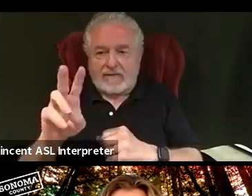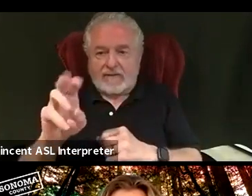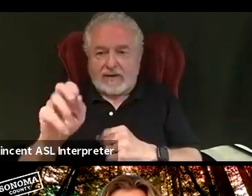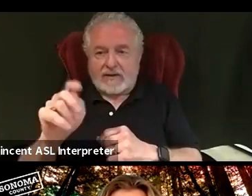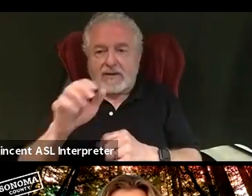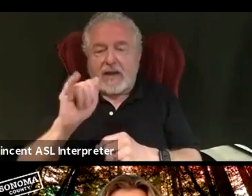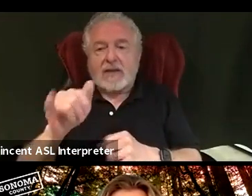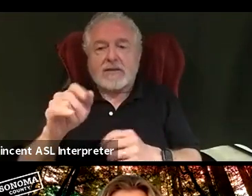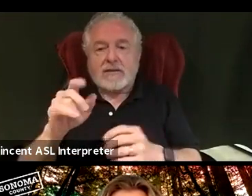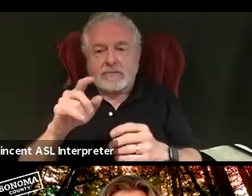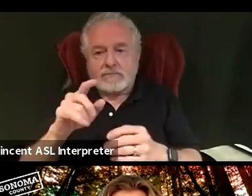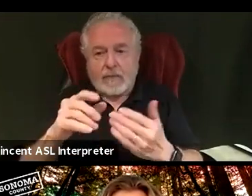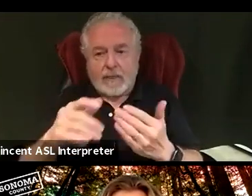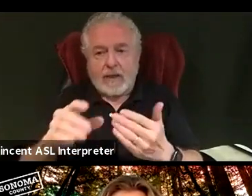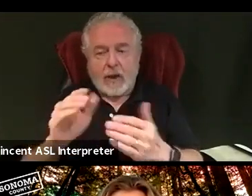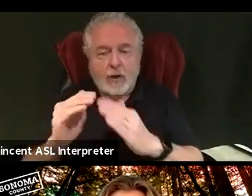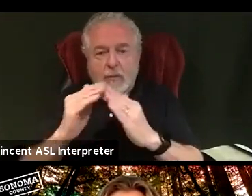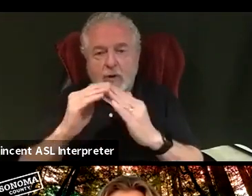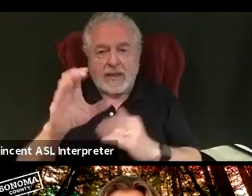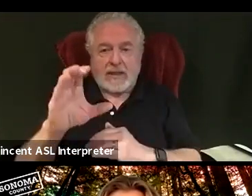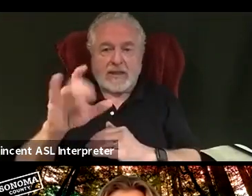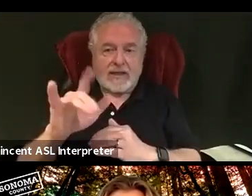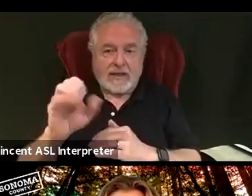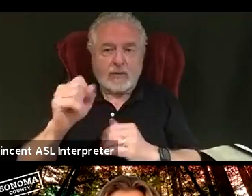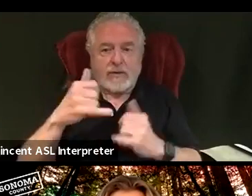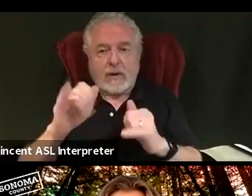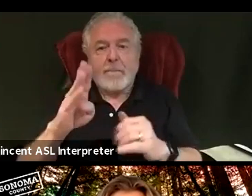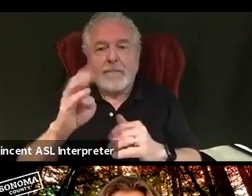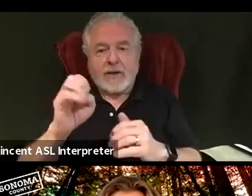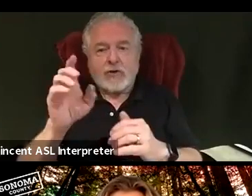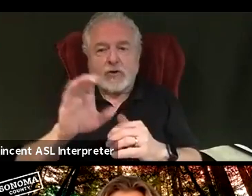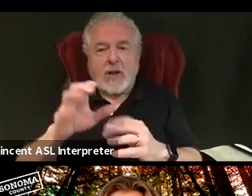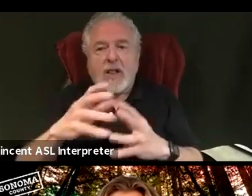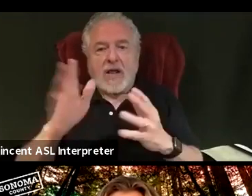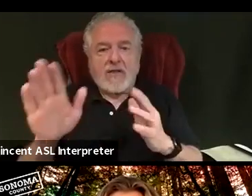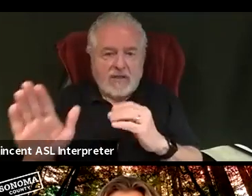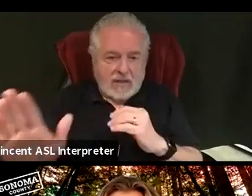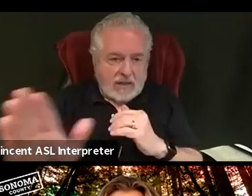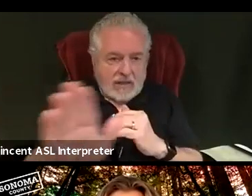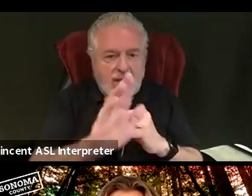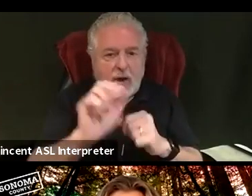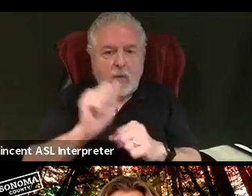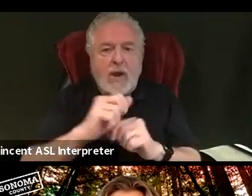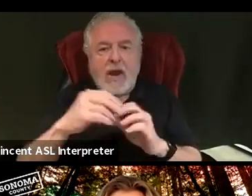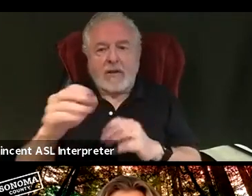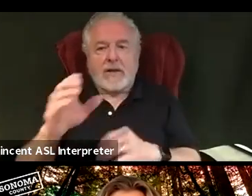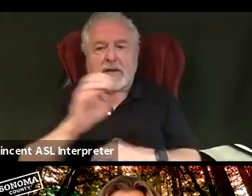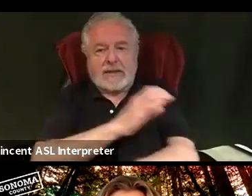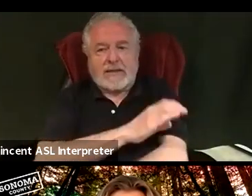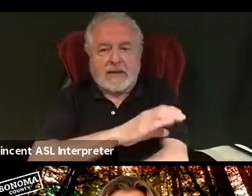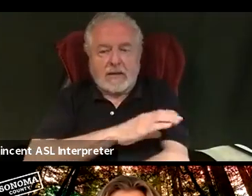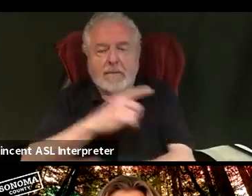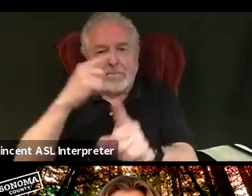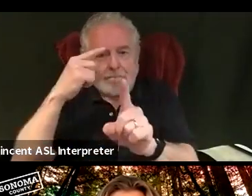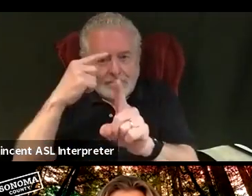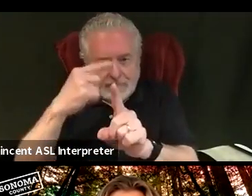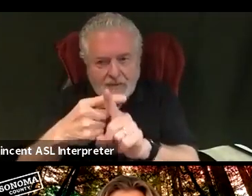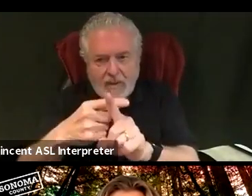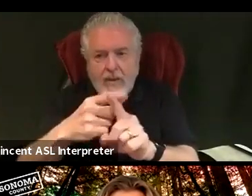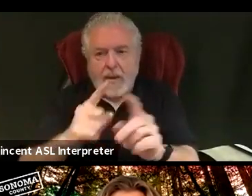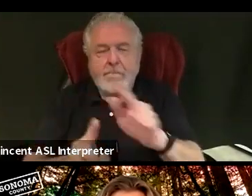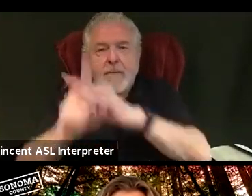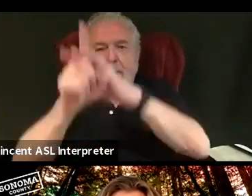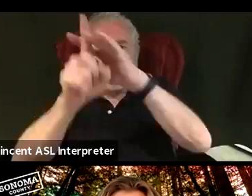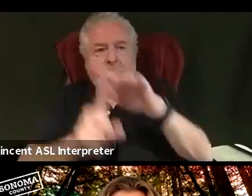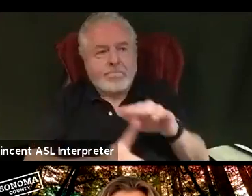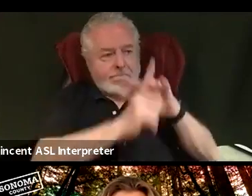and the FQHCs, the community clinics, will still be doing a lot of their work right out of their clinics. Plus, they'll be doing pop-up